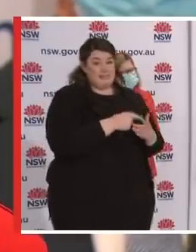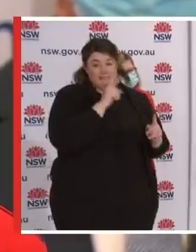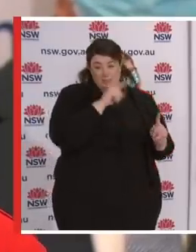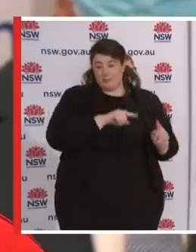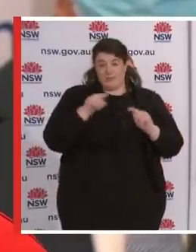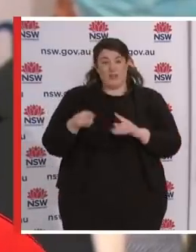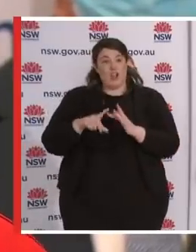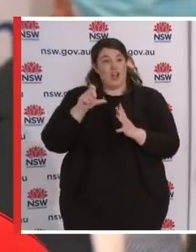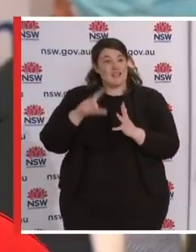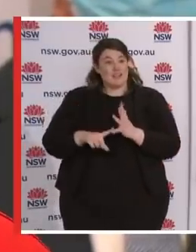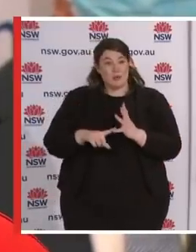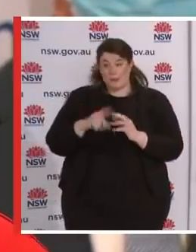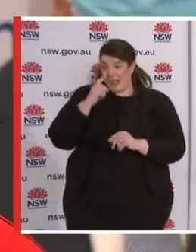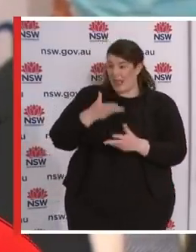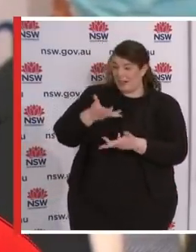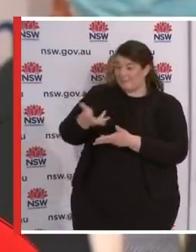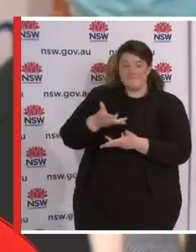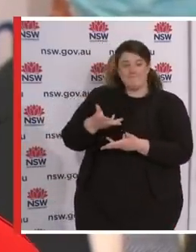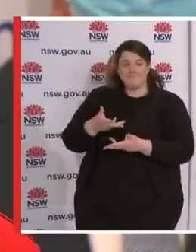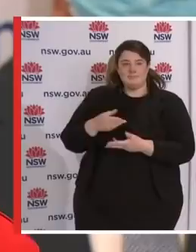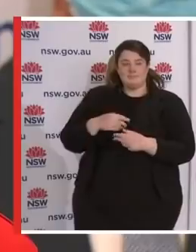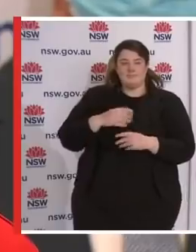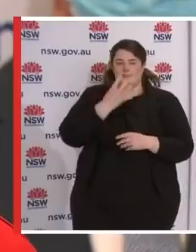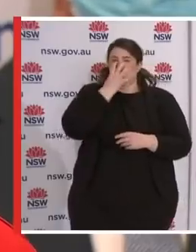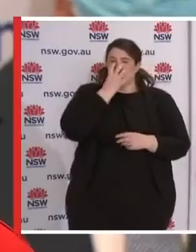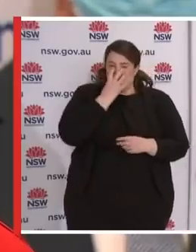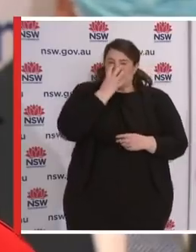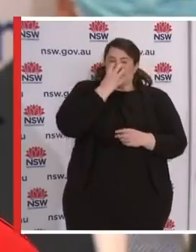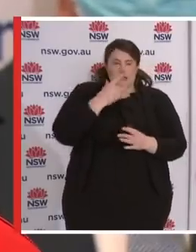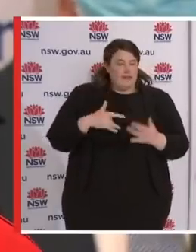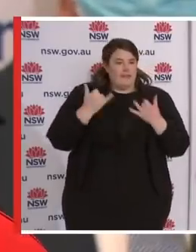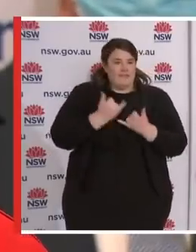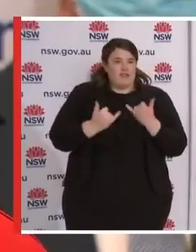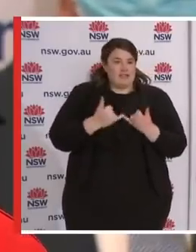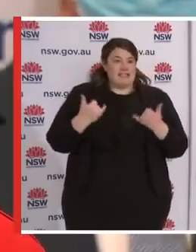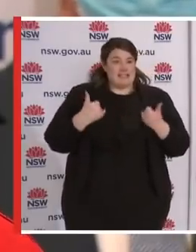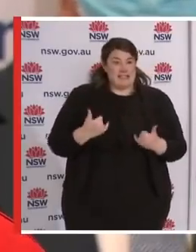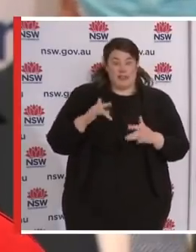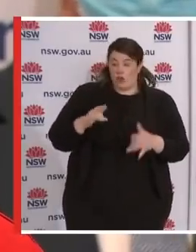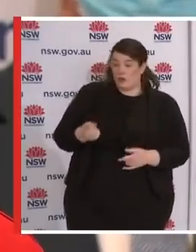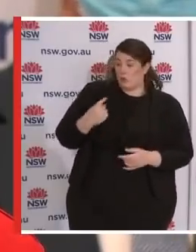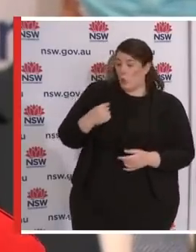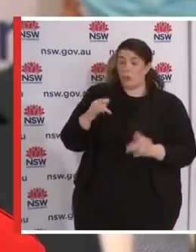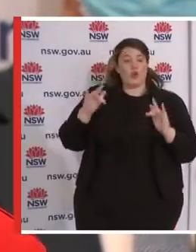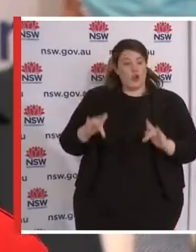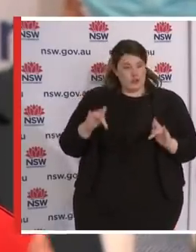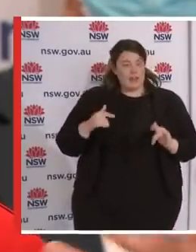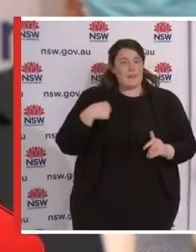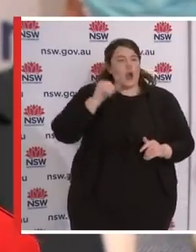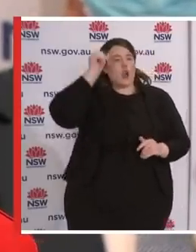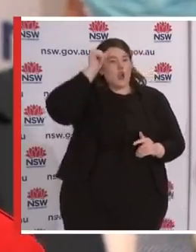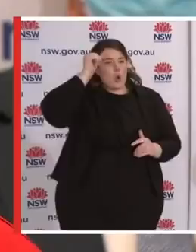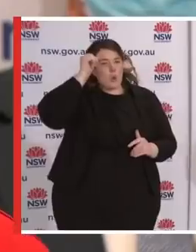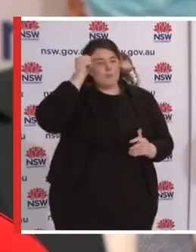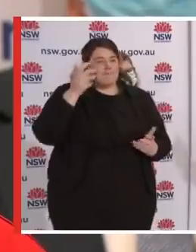us. They're on ventilators, they're feeling really sick, and I personally haven't heard that. I'm aware of